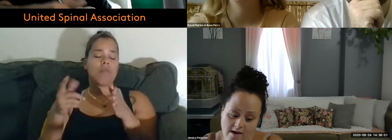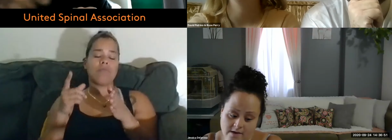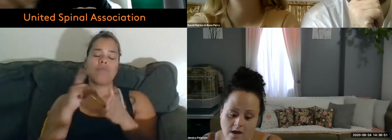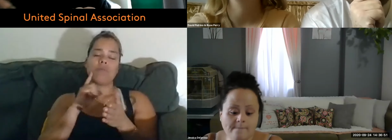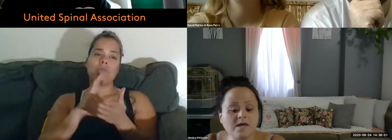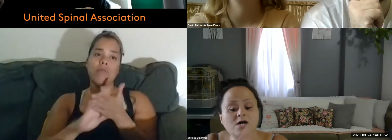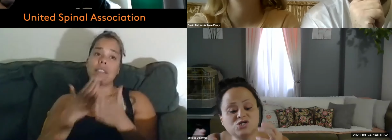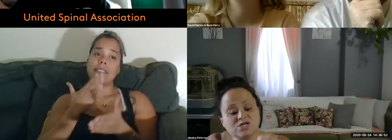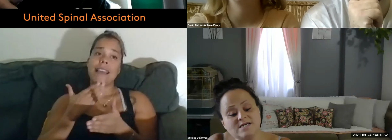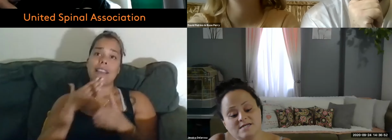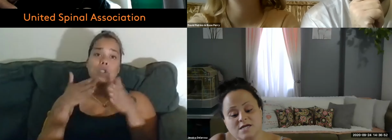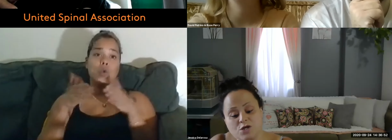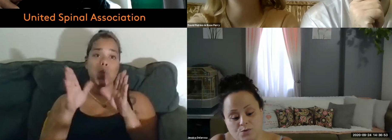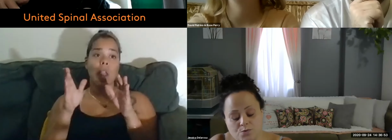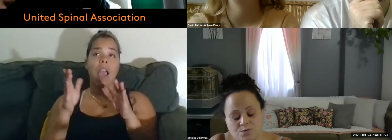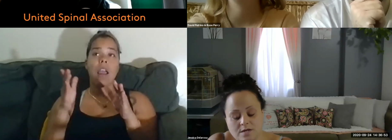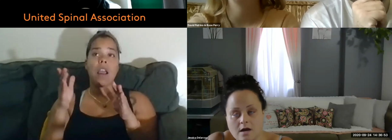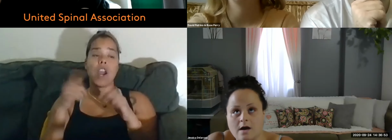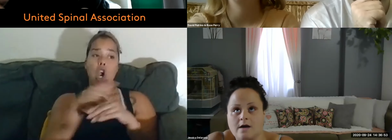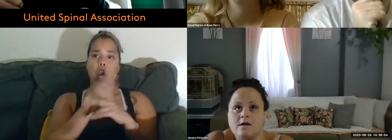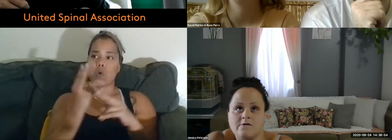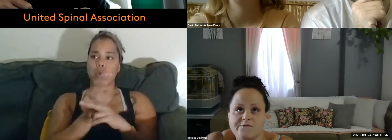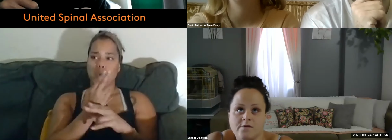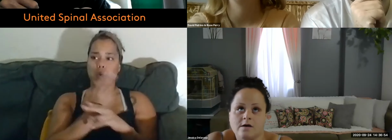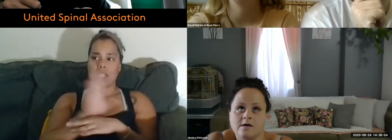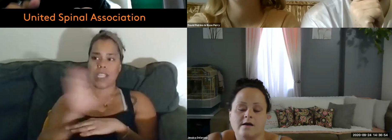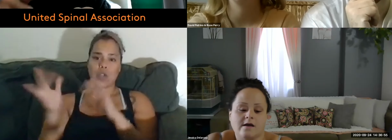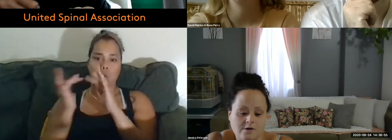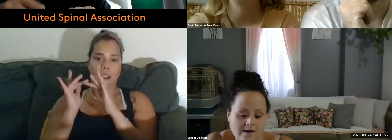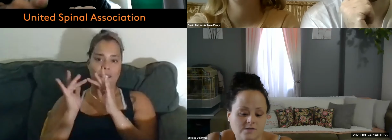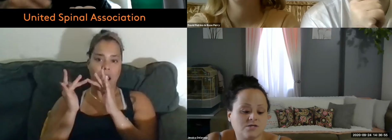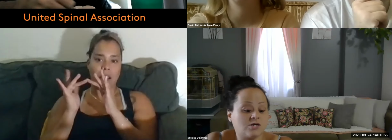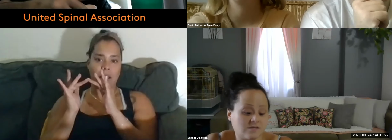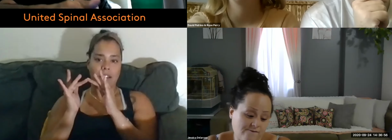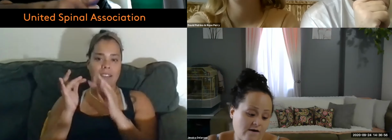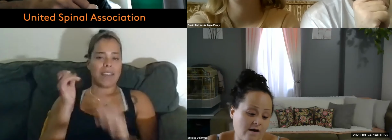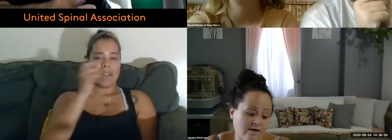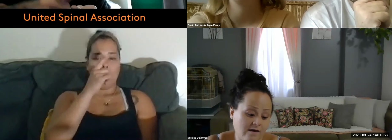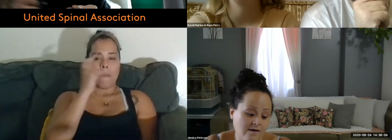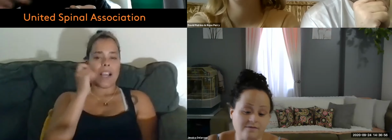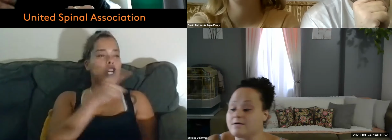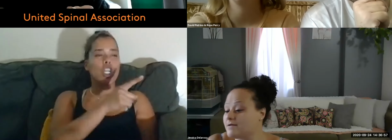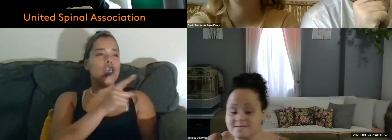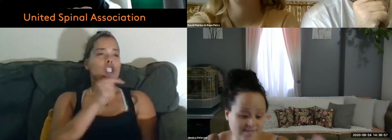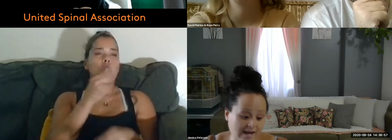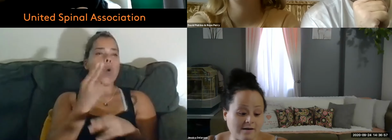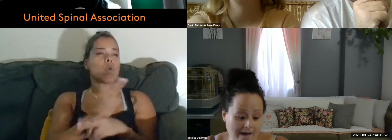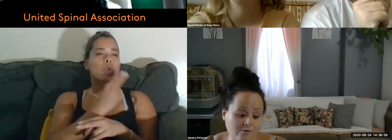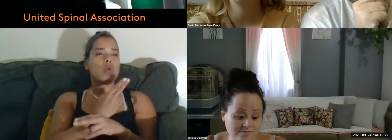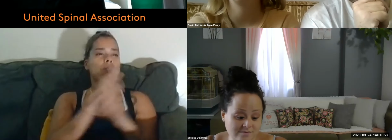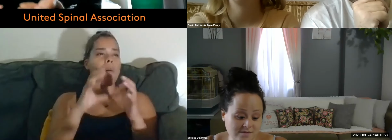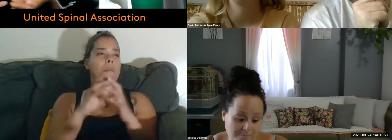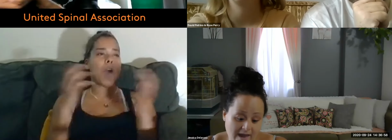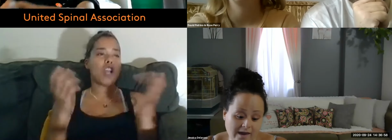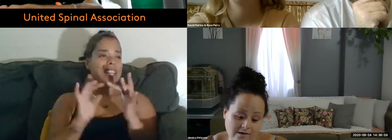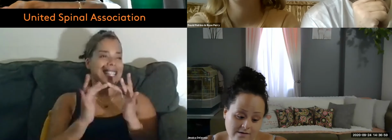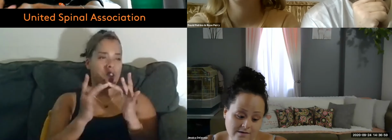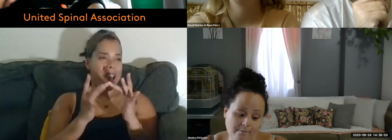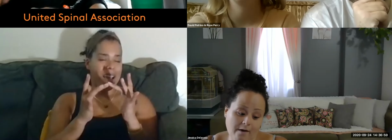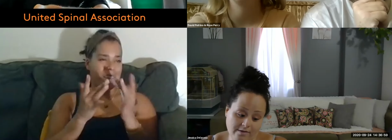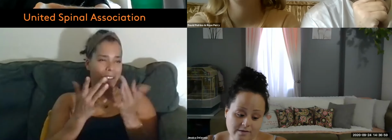Wi-Fi because she doesn't use enough internet to justify the insane amount to